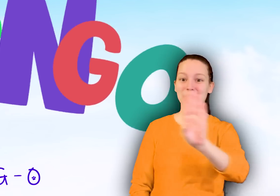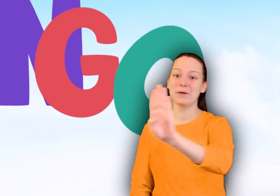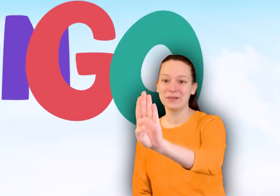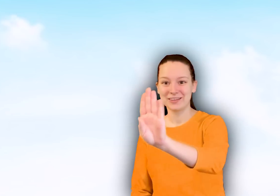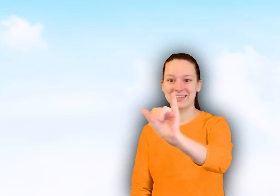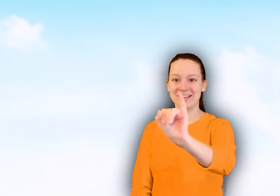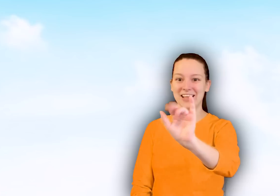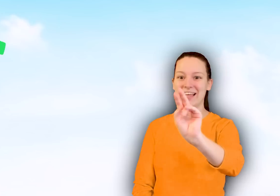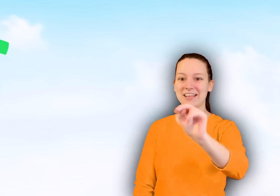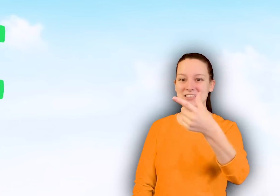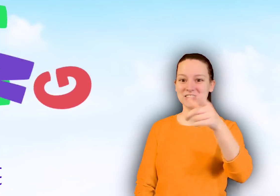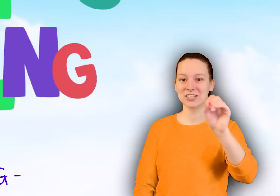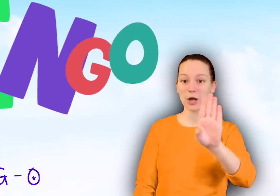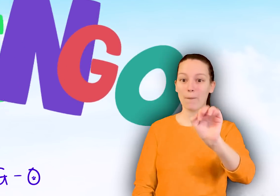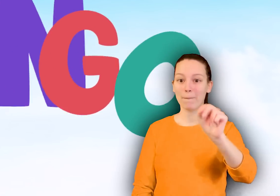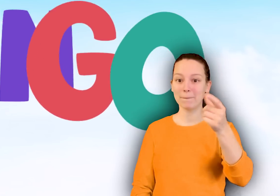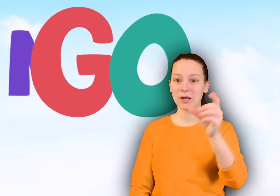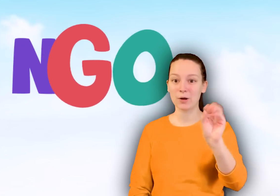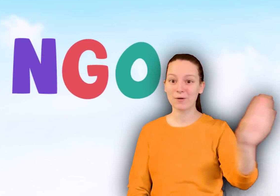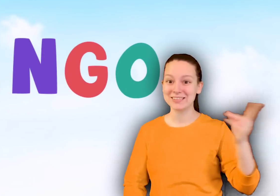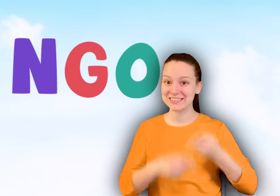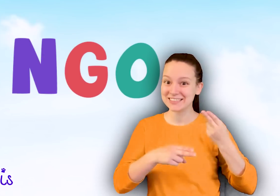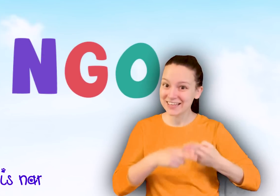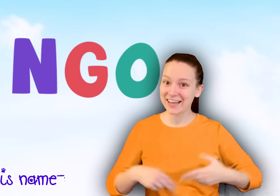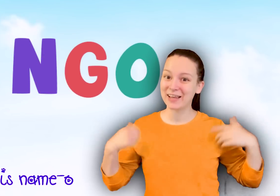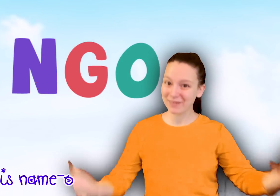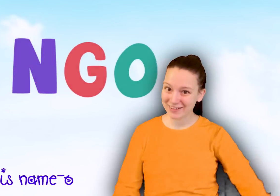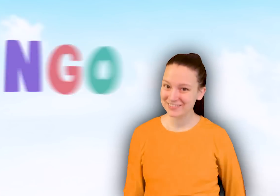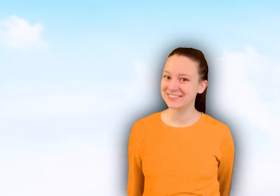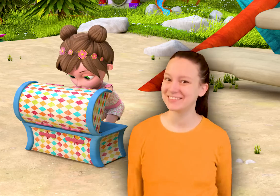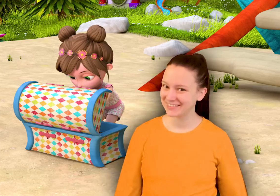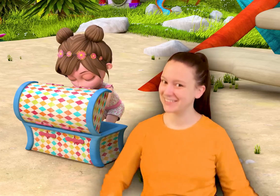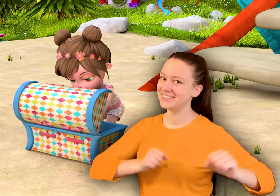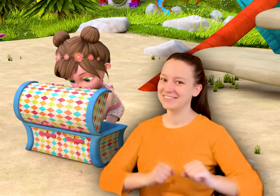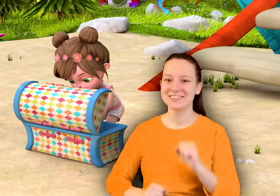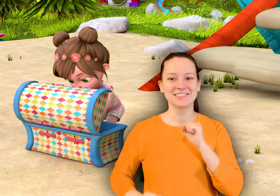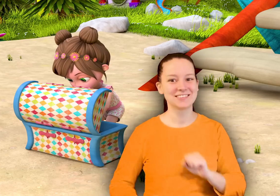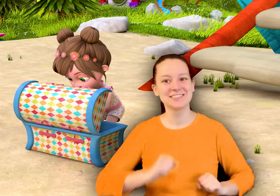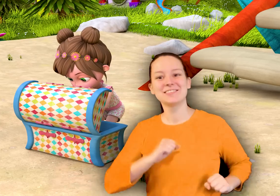n g o b i n g o when Bingo was his name